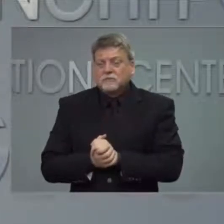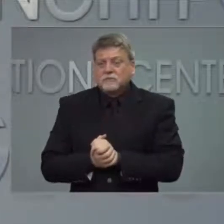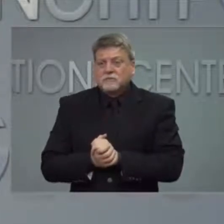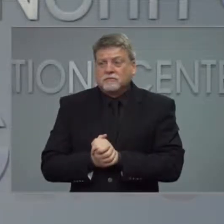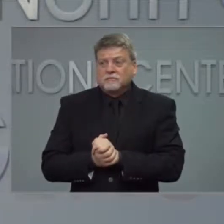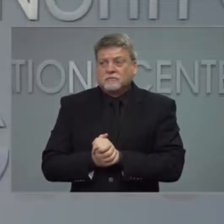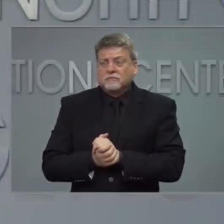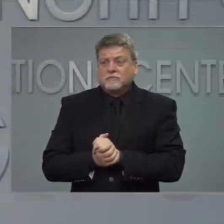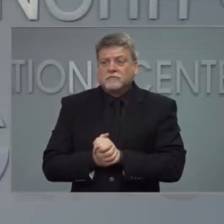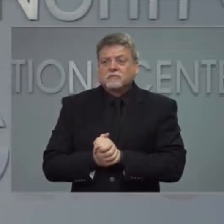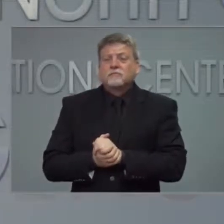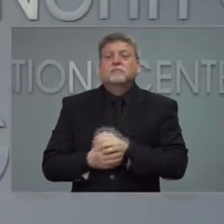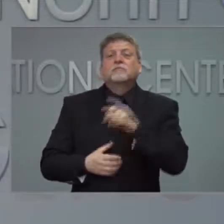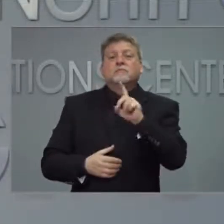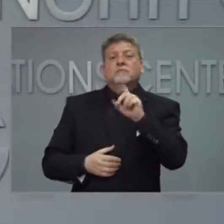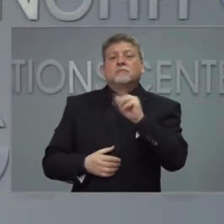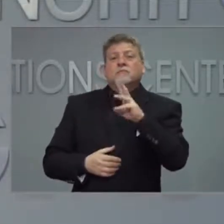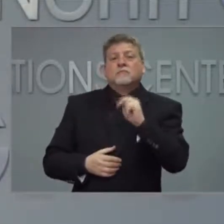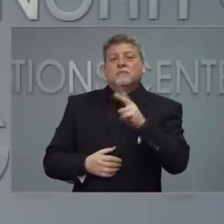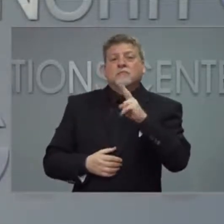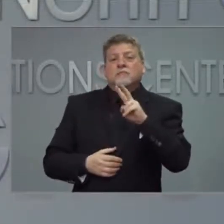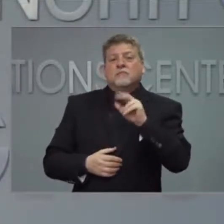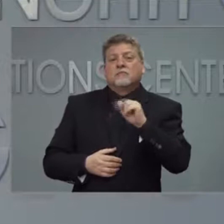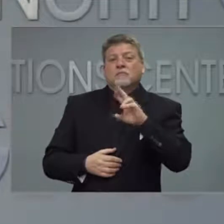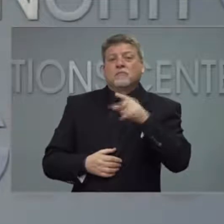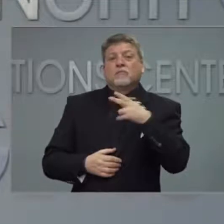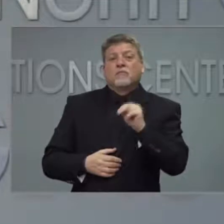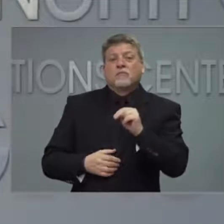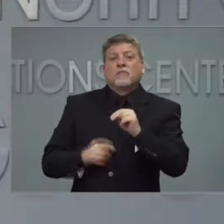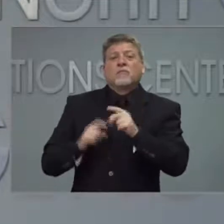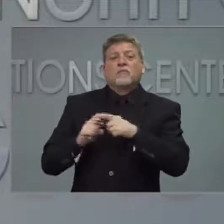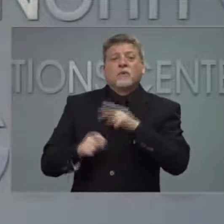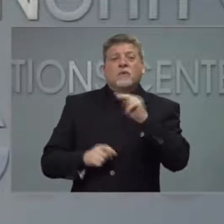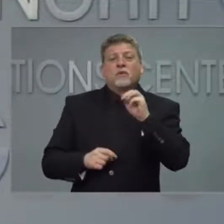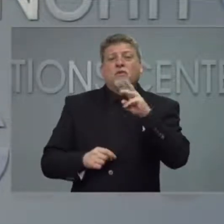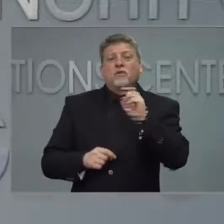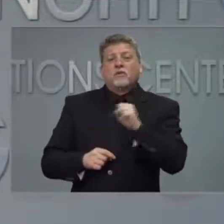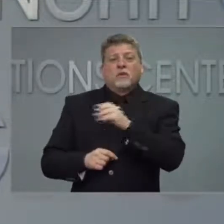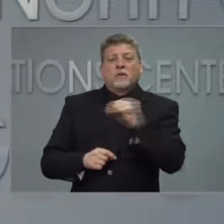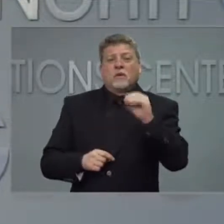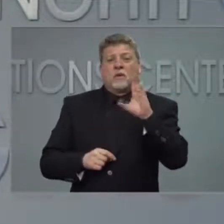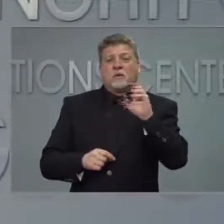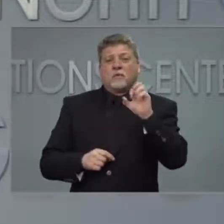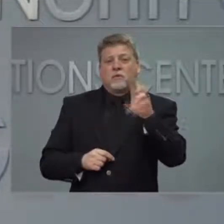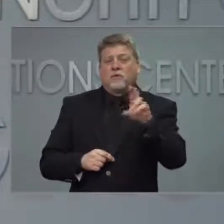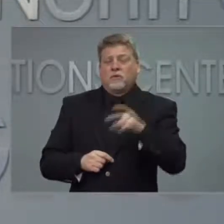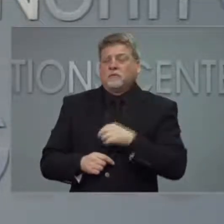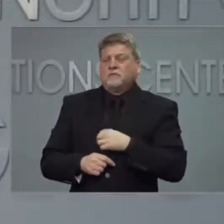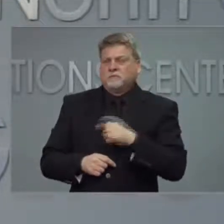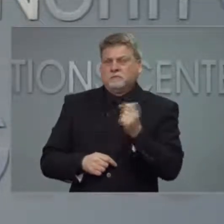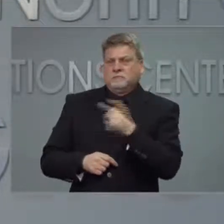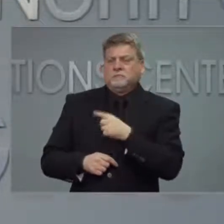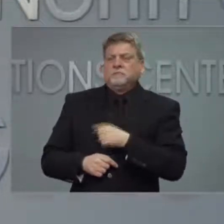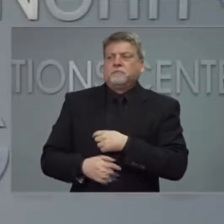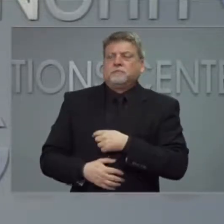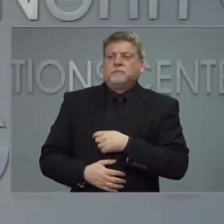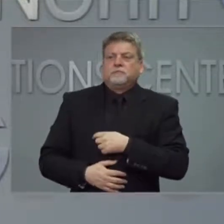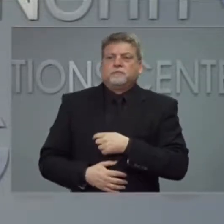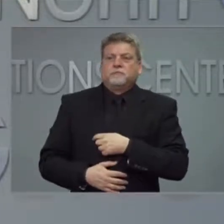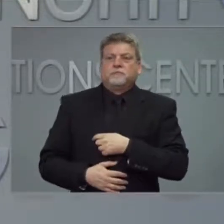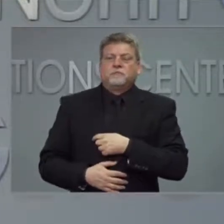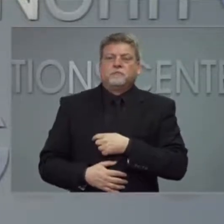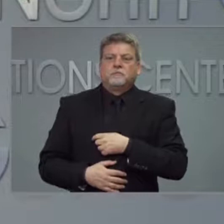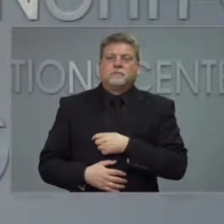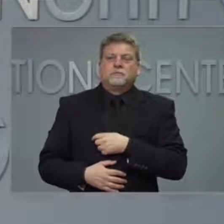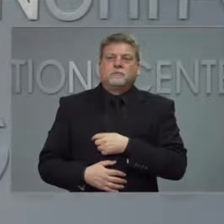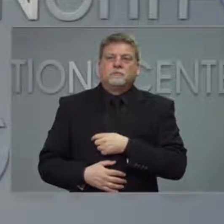Our next question is from Dawn Vaughn with the News and Observer. Hi, Dawn Vaughn with the News and Observer. I want to follow up on